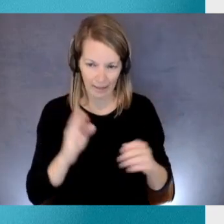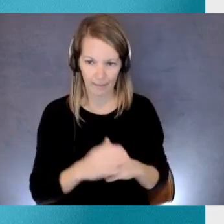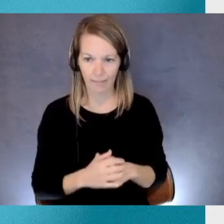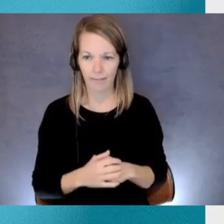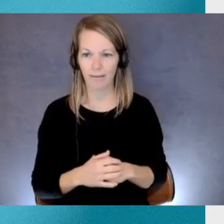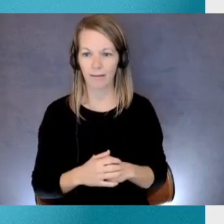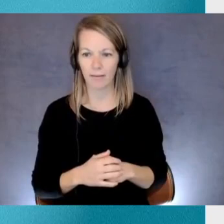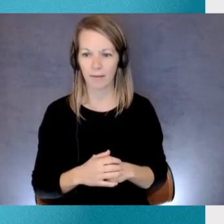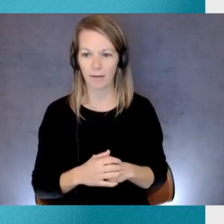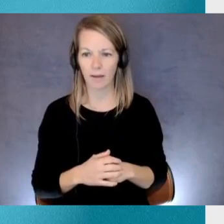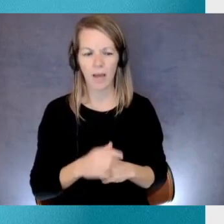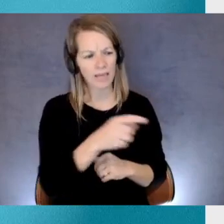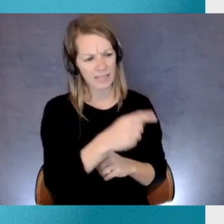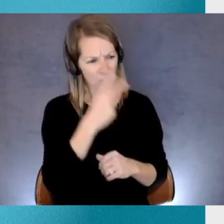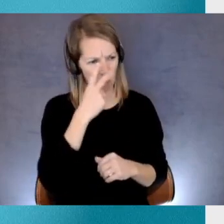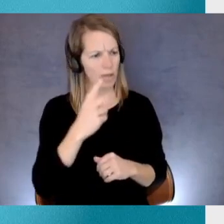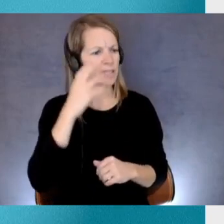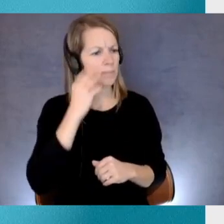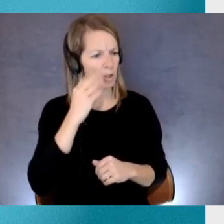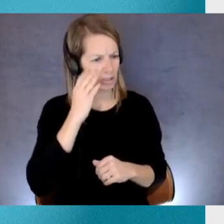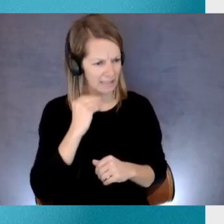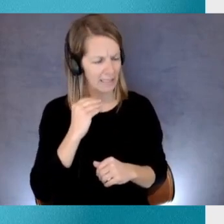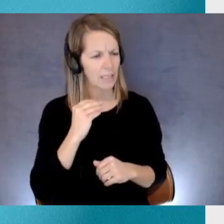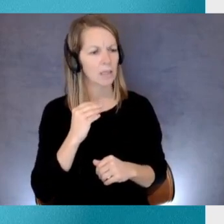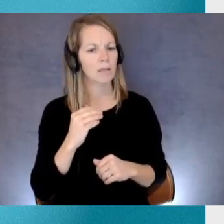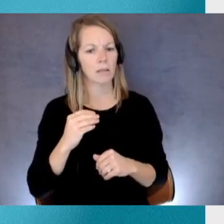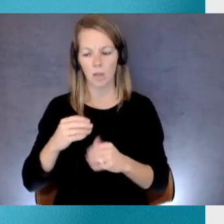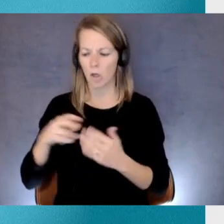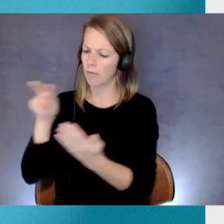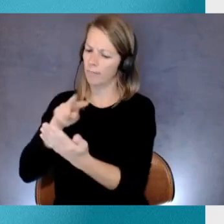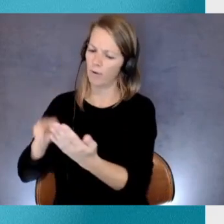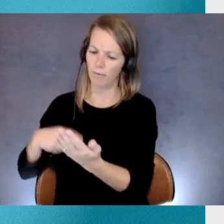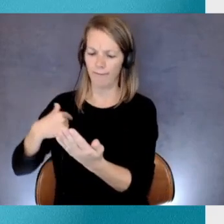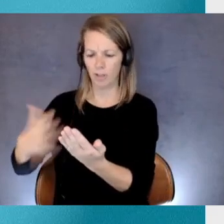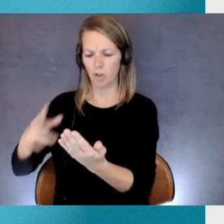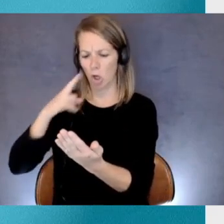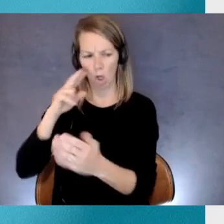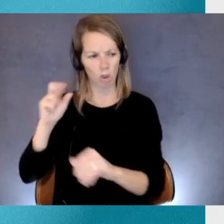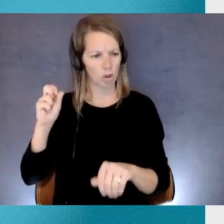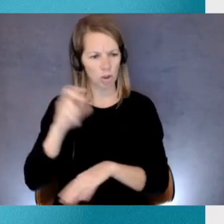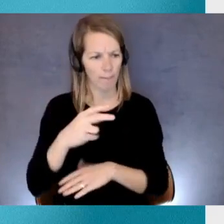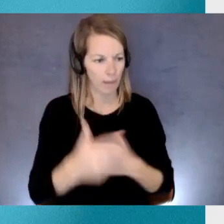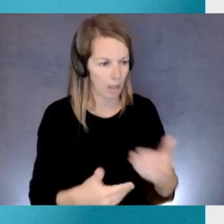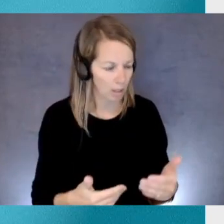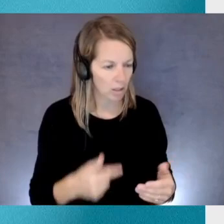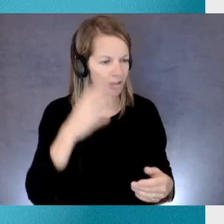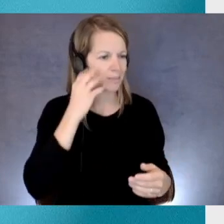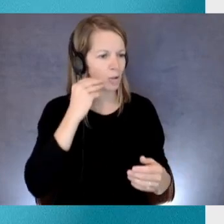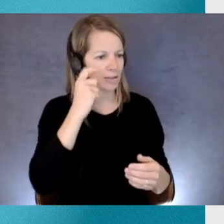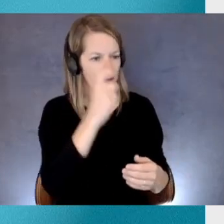interesting. I see here you are experiencing. Yeah, so having reviewed the chart, I've already looked at this, jump to the chase. I see you're experiencing XYZ. Thank you, Tracy.